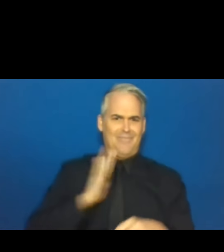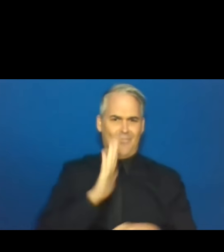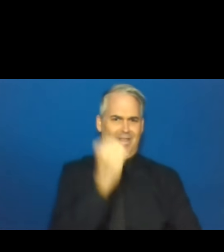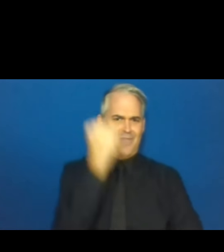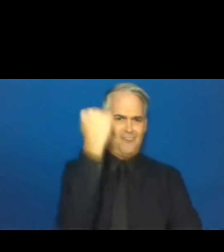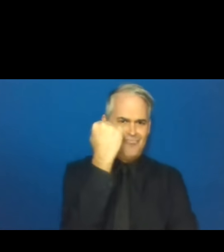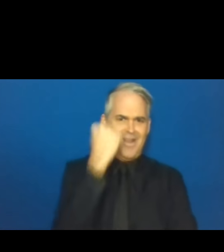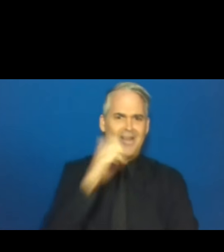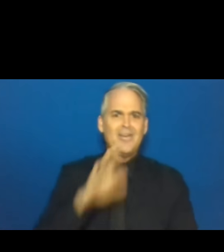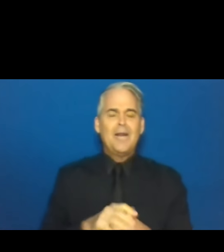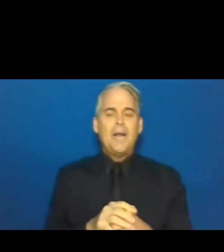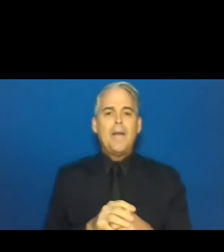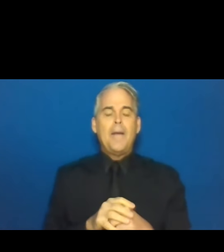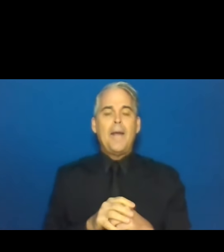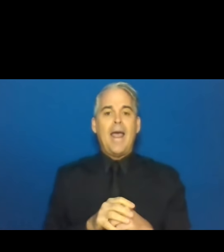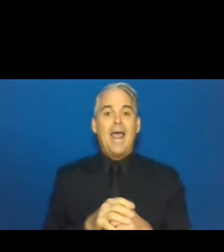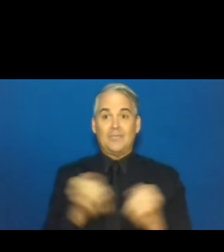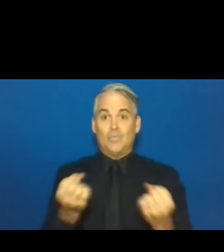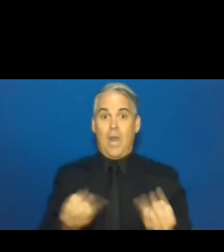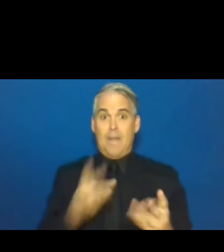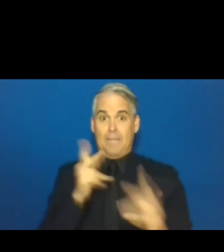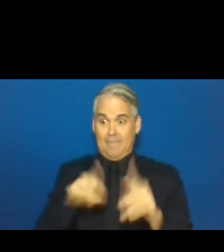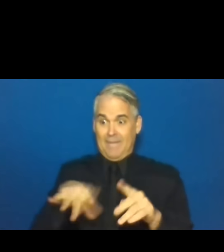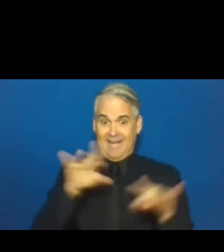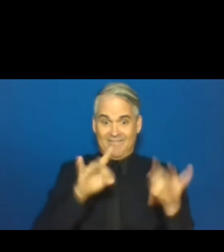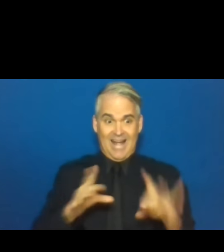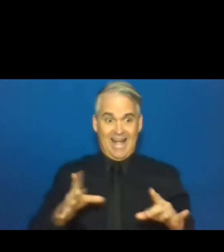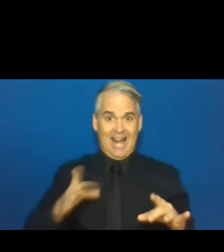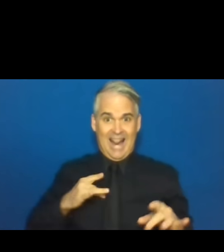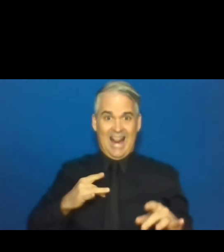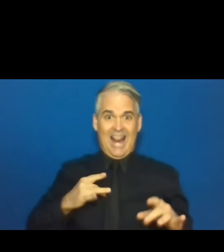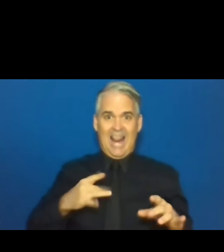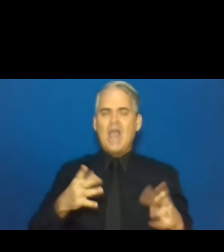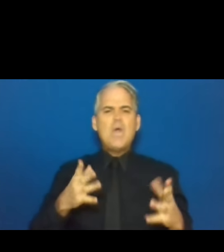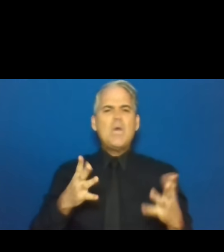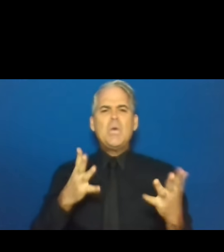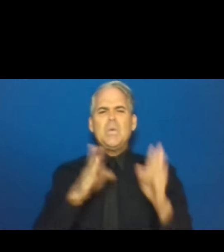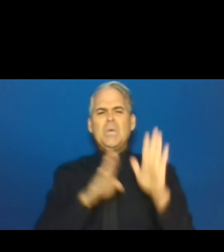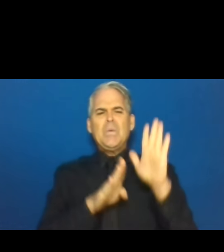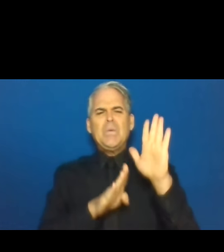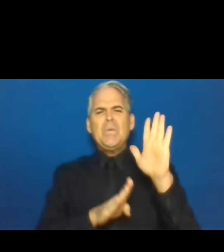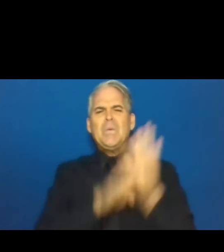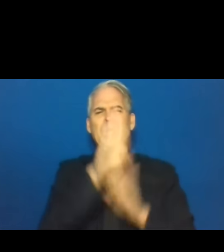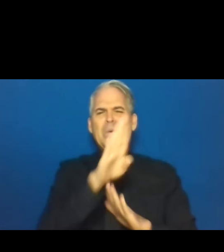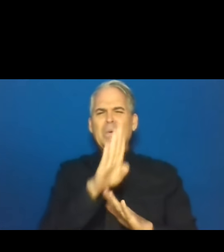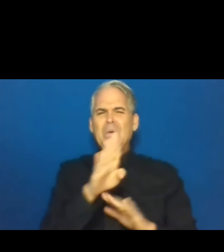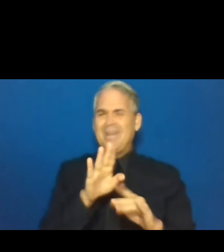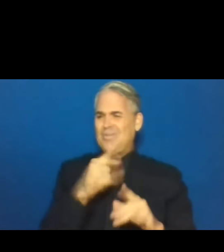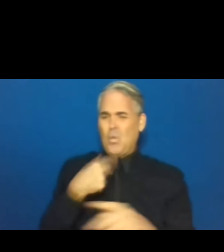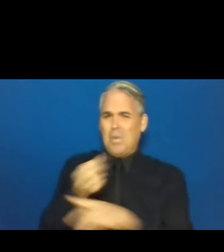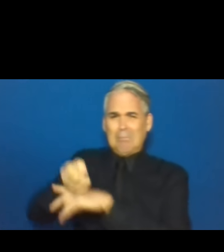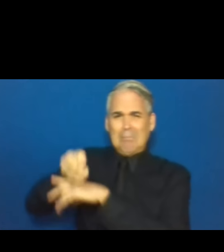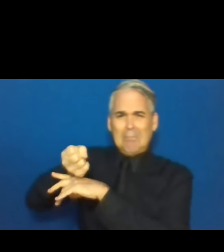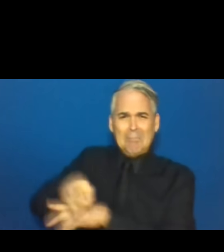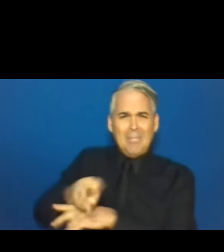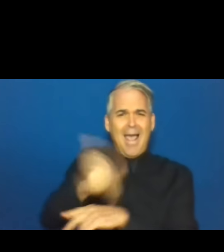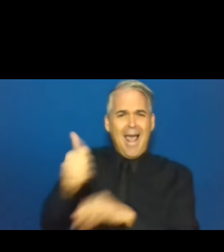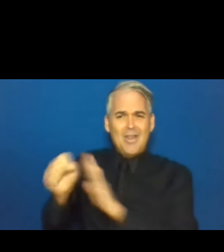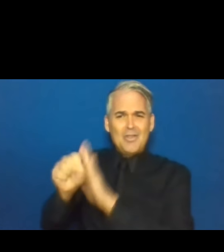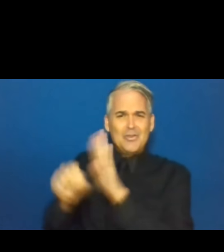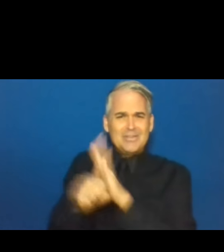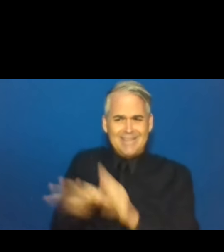rate growth is at a wildfire level, even outpacing neighboring states such as Arizona. All available